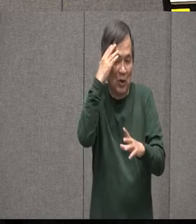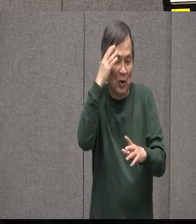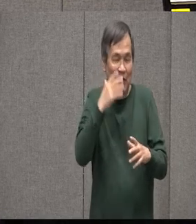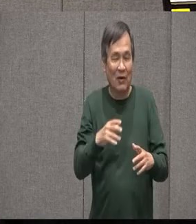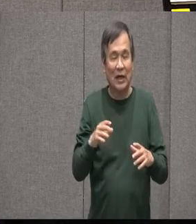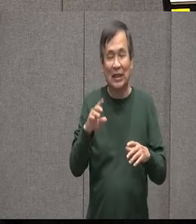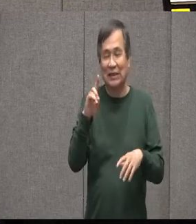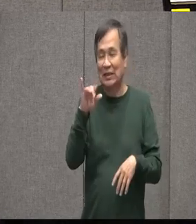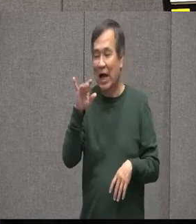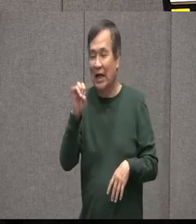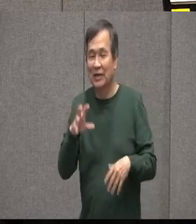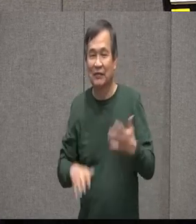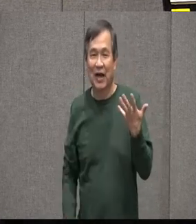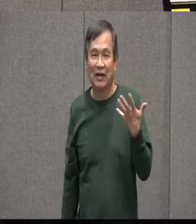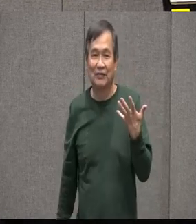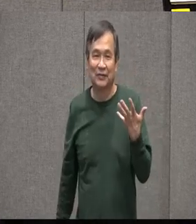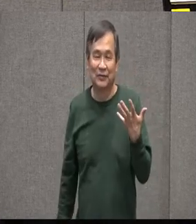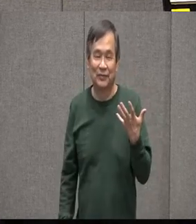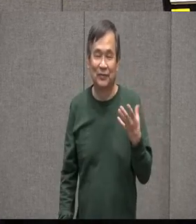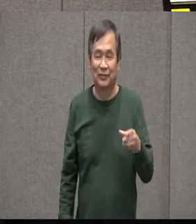you can just roll the five dice.